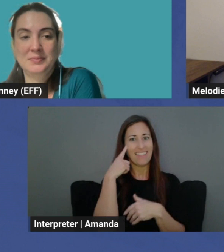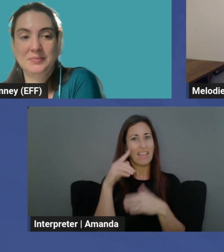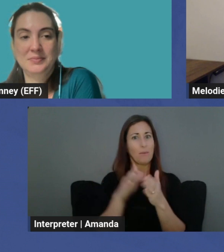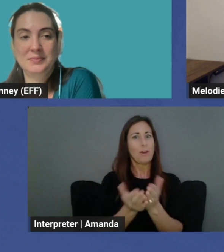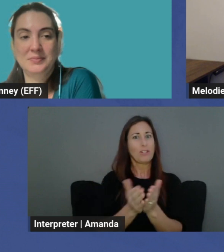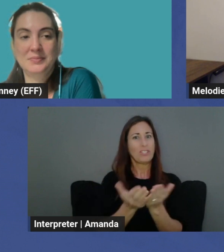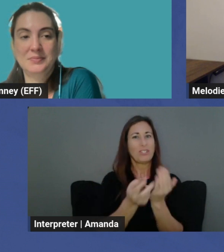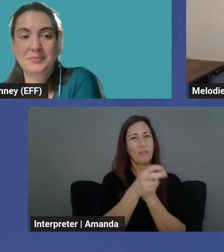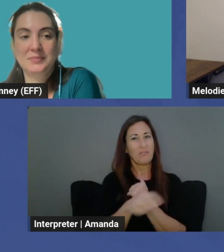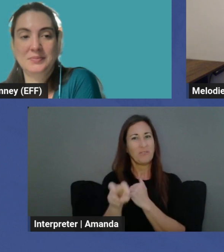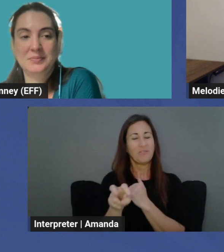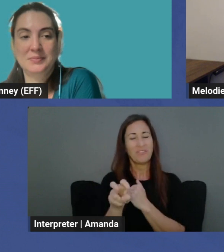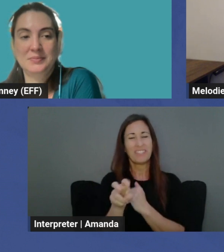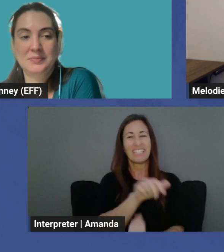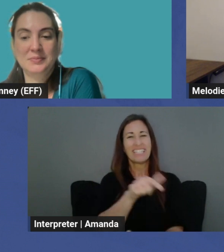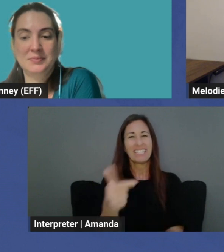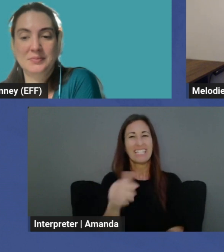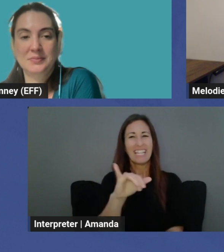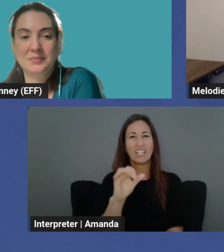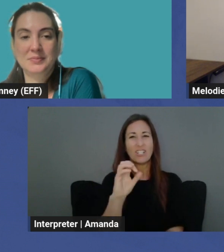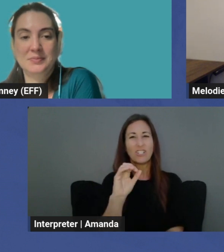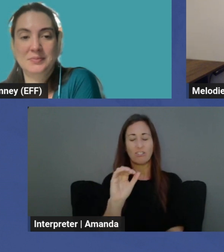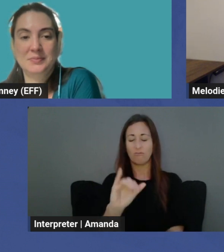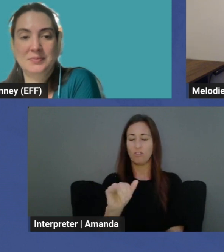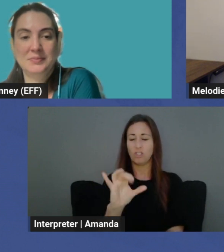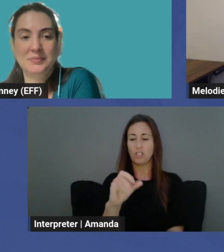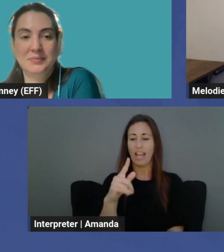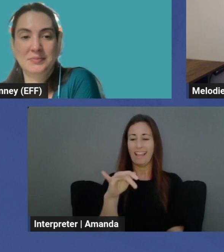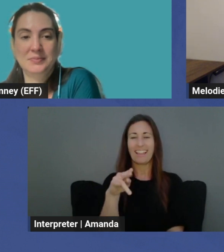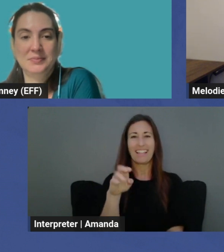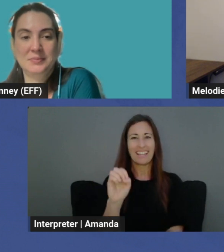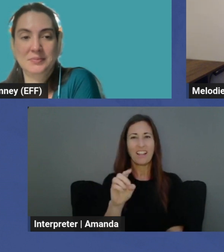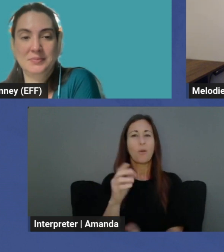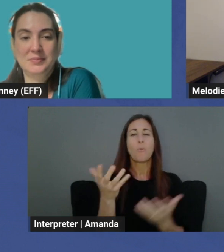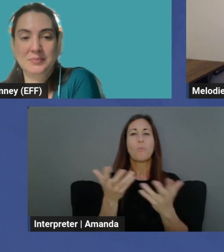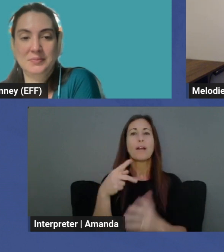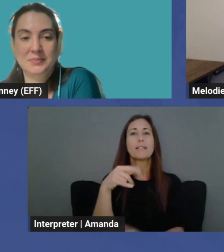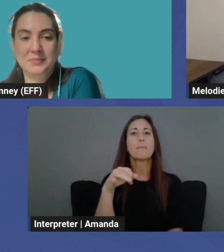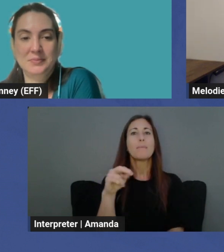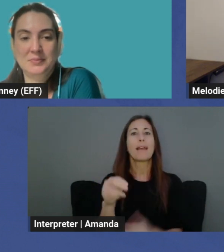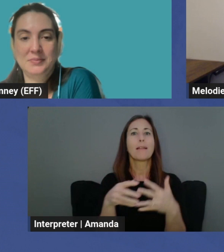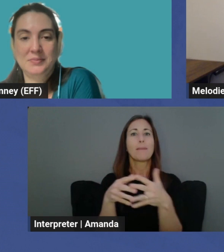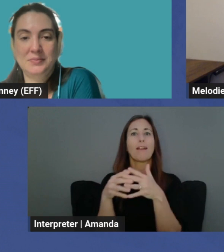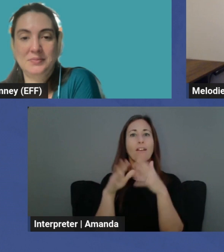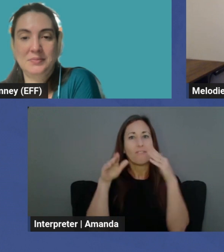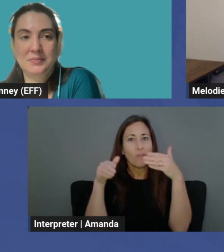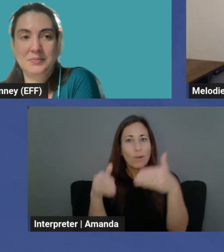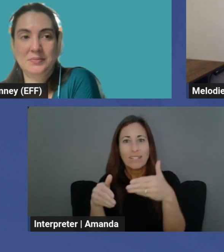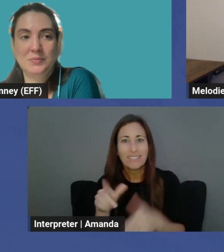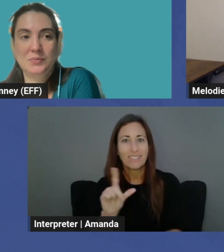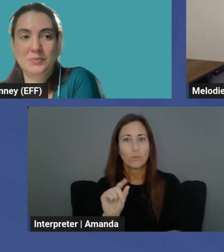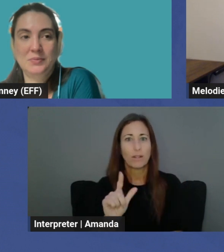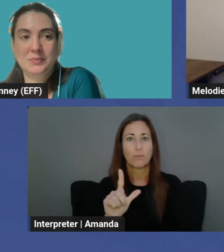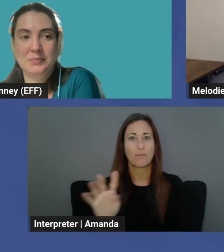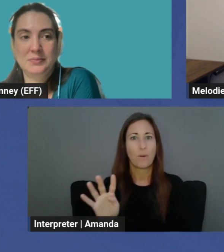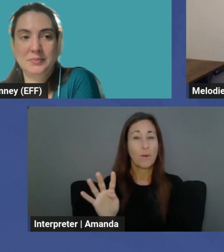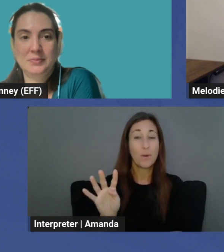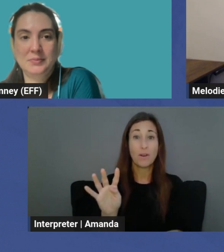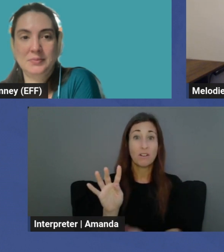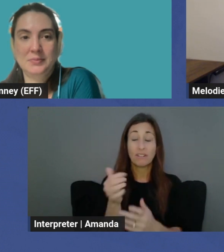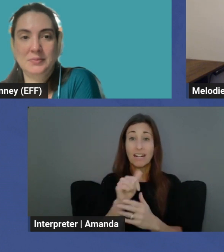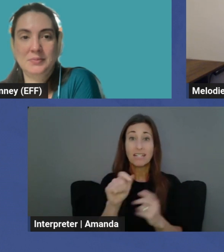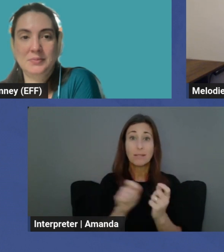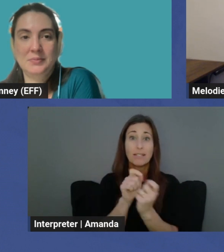to you. What's PEN America focusing on? What are you looking at in terms of 2024? Is there particular